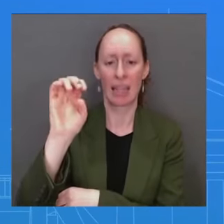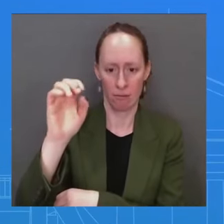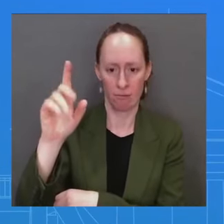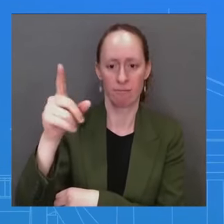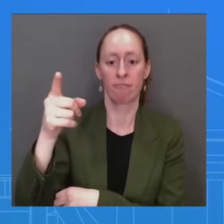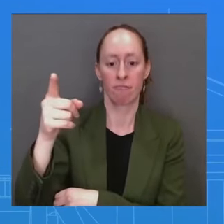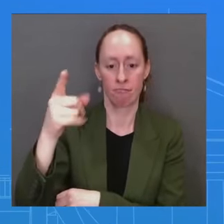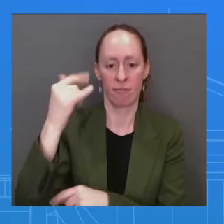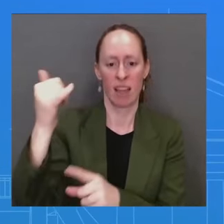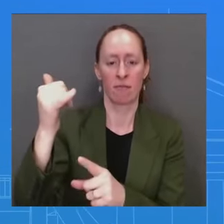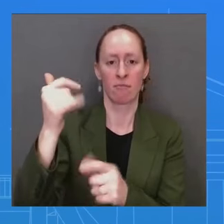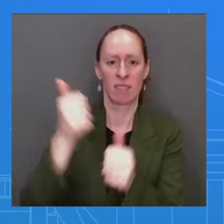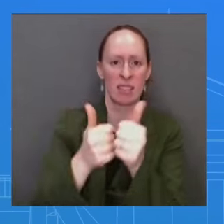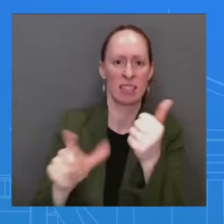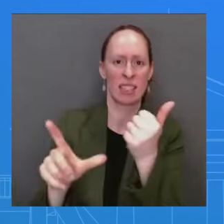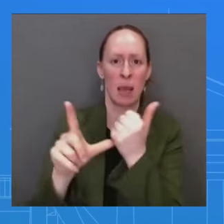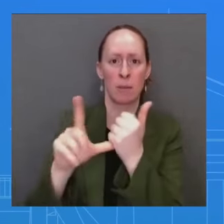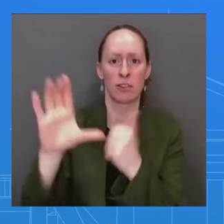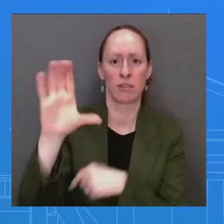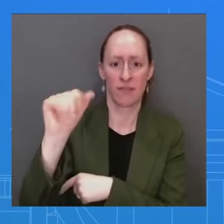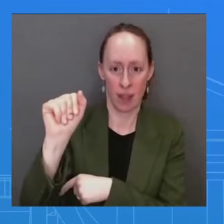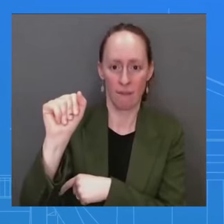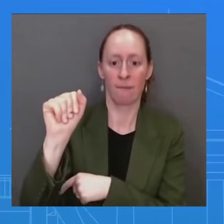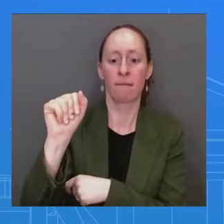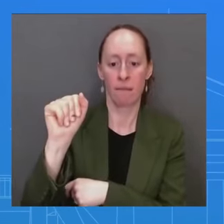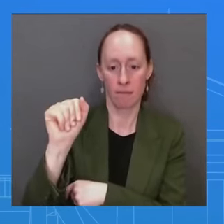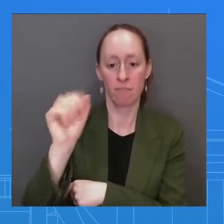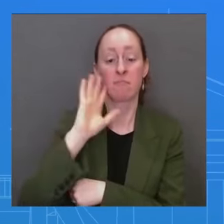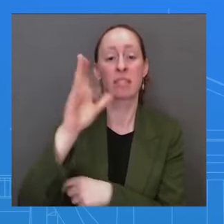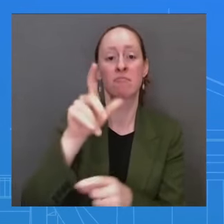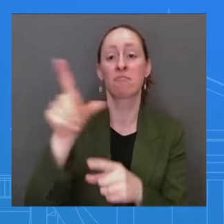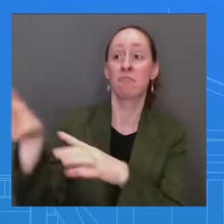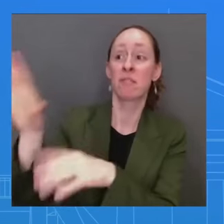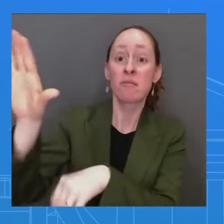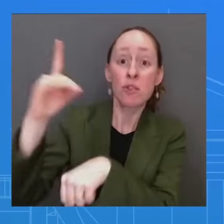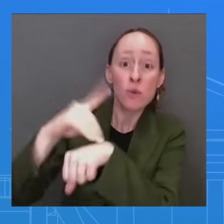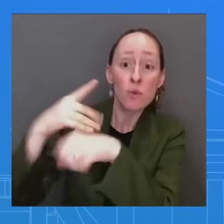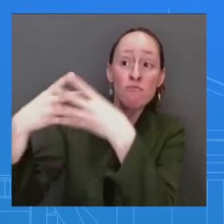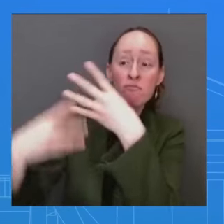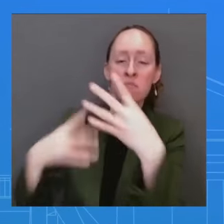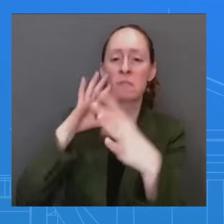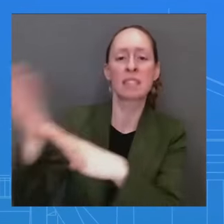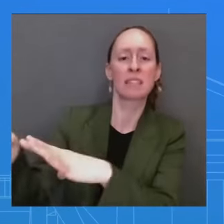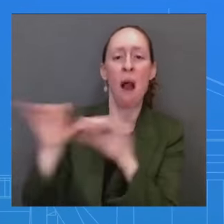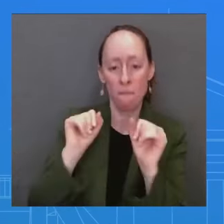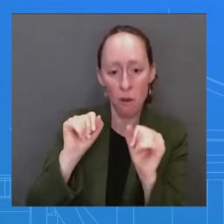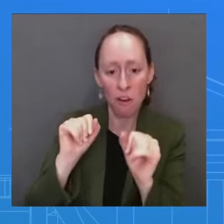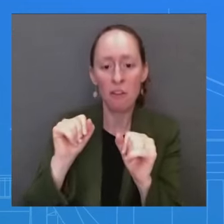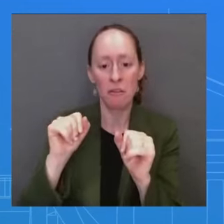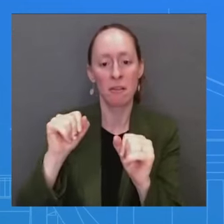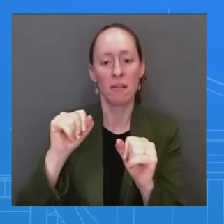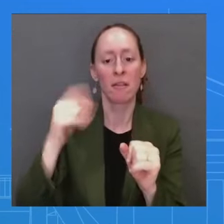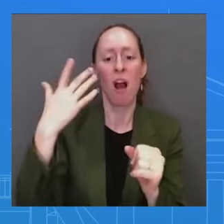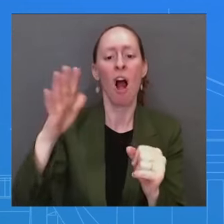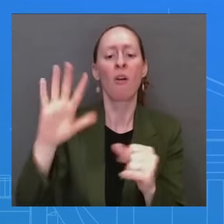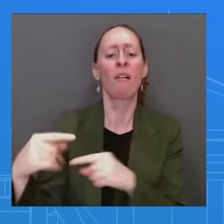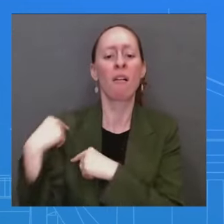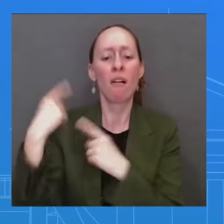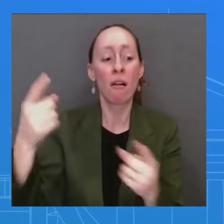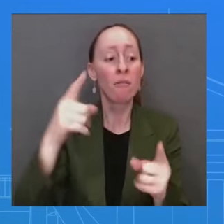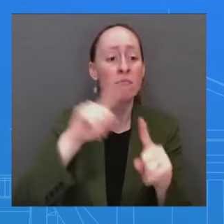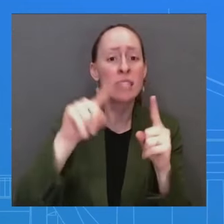so she has been, part of her portfolio is doing implementing all of these pieces of legislation, historic pieces of legislation that